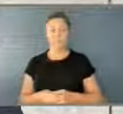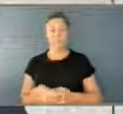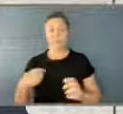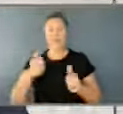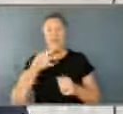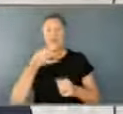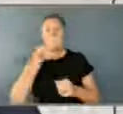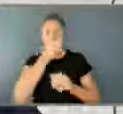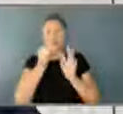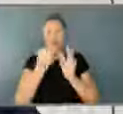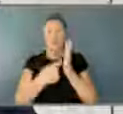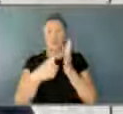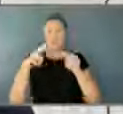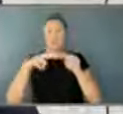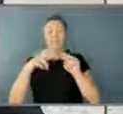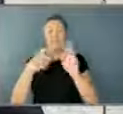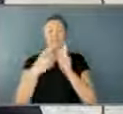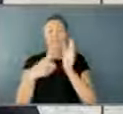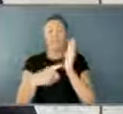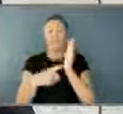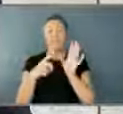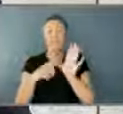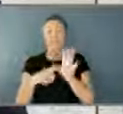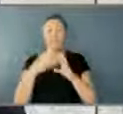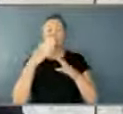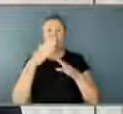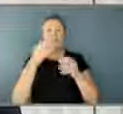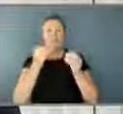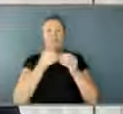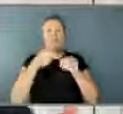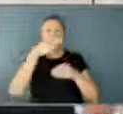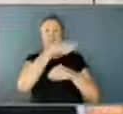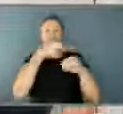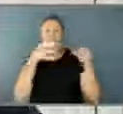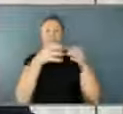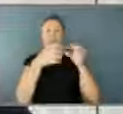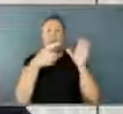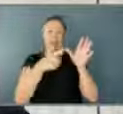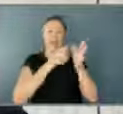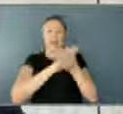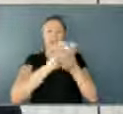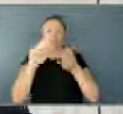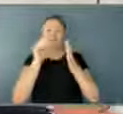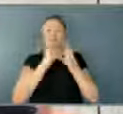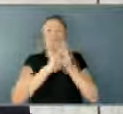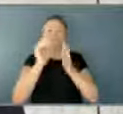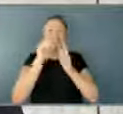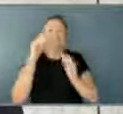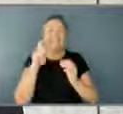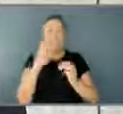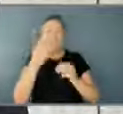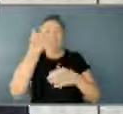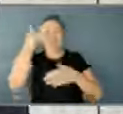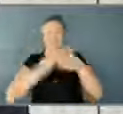with the AHPPC to give me an update on the risk assessment from what was advised a month ago when we had the